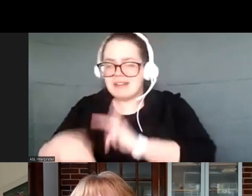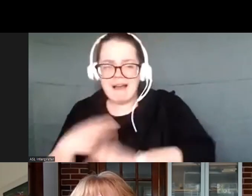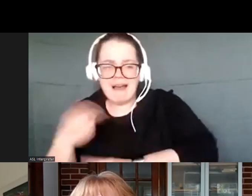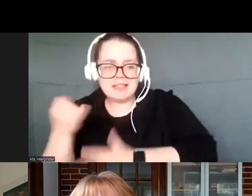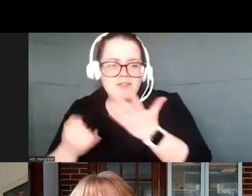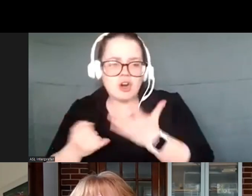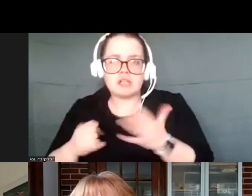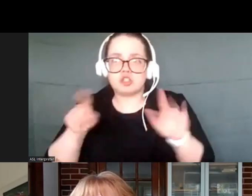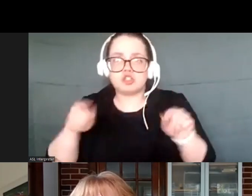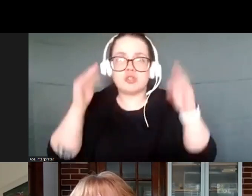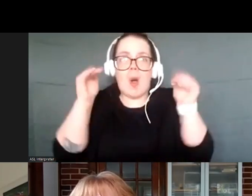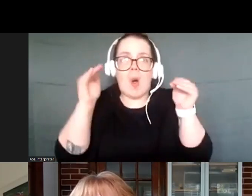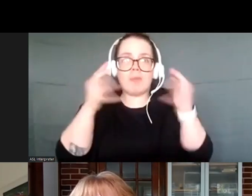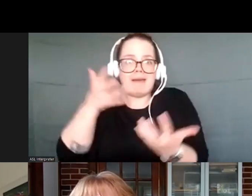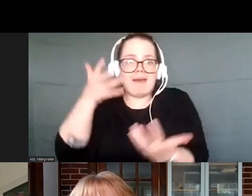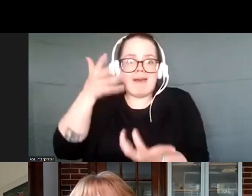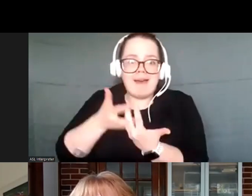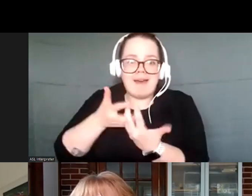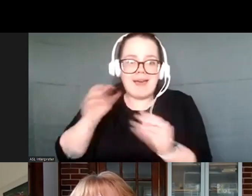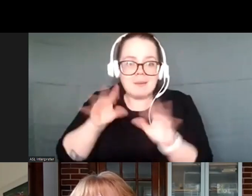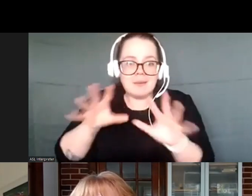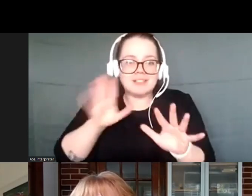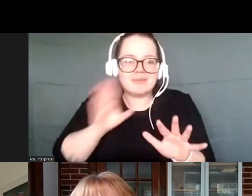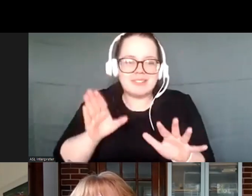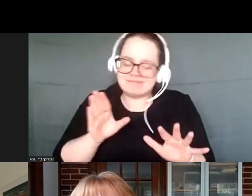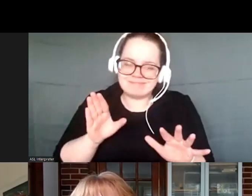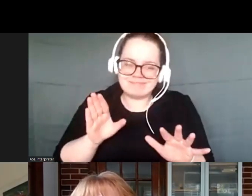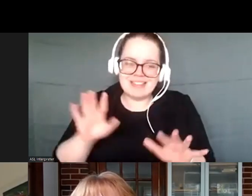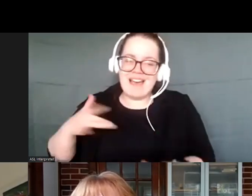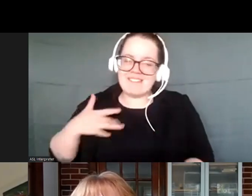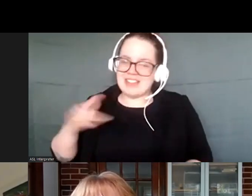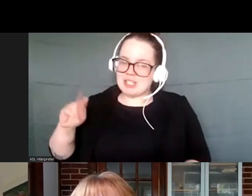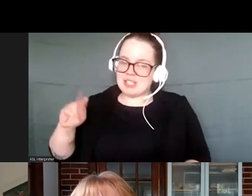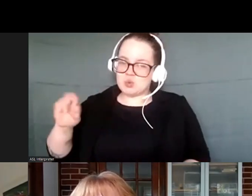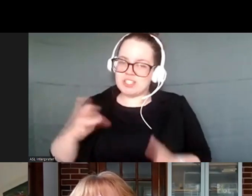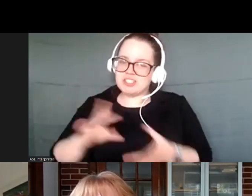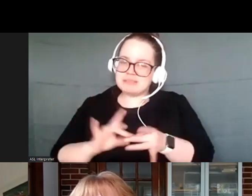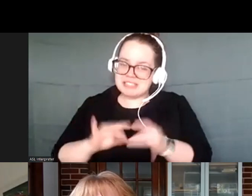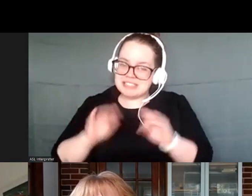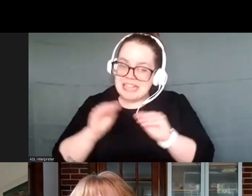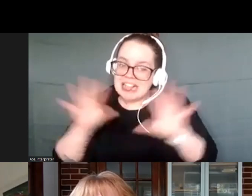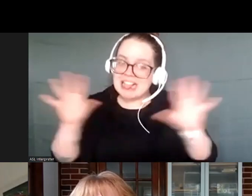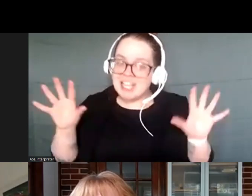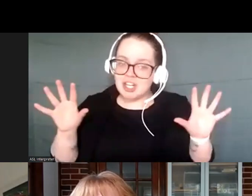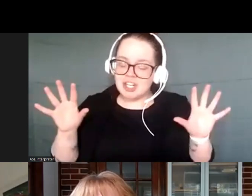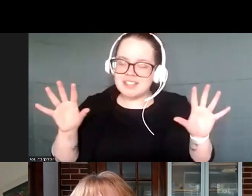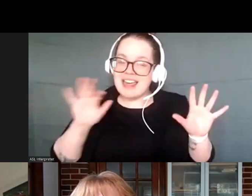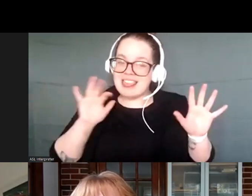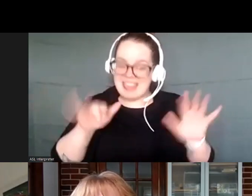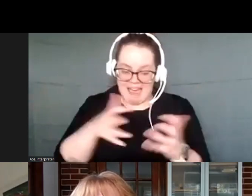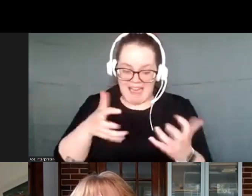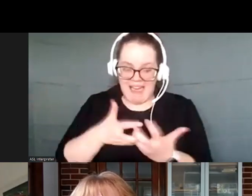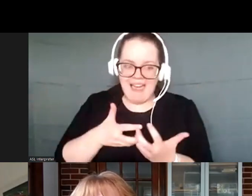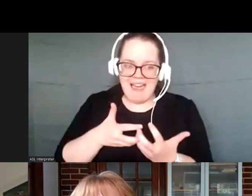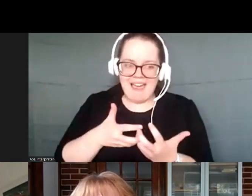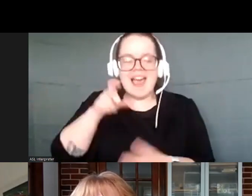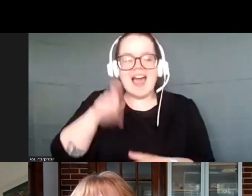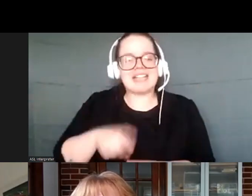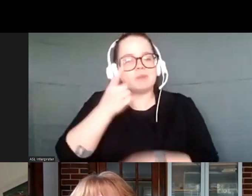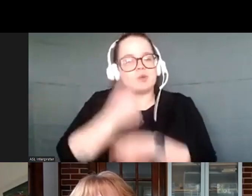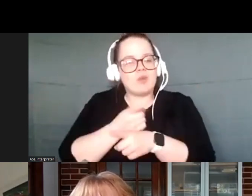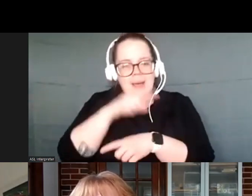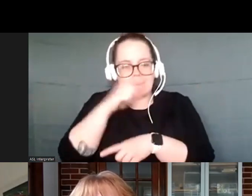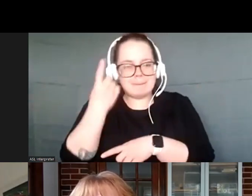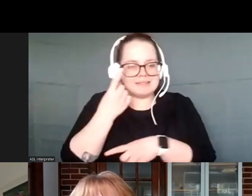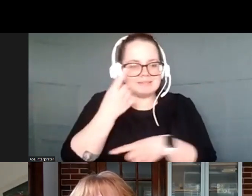is going to be right. And, you know, I feel like Trish spoke to that really clearly. The alignment has to be right because it has to be a